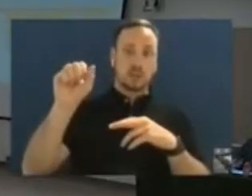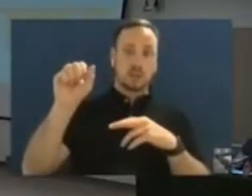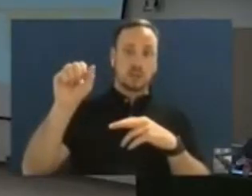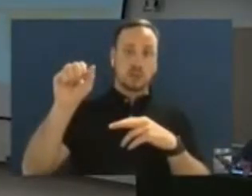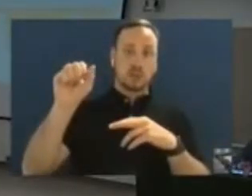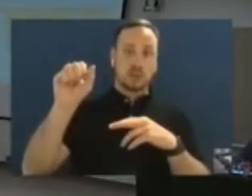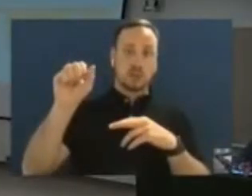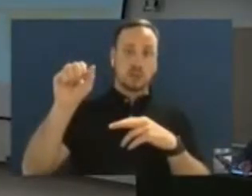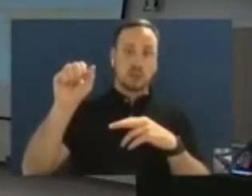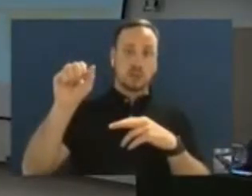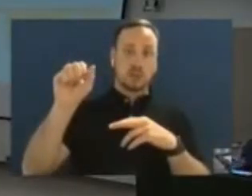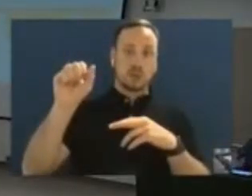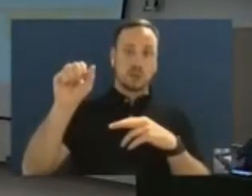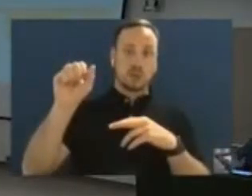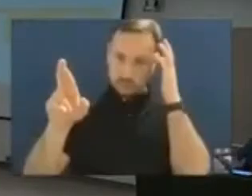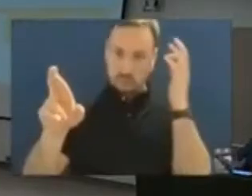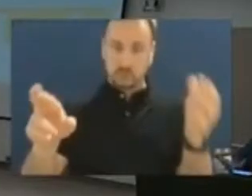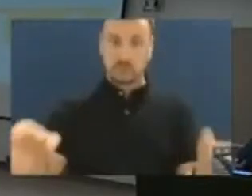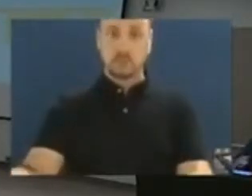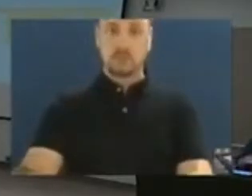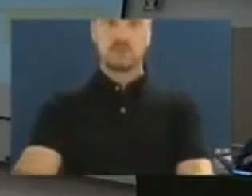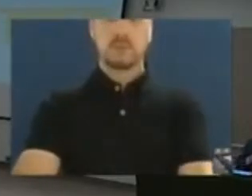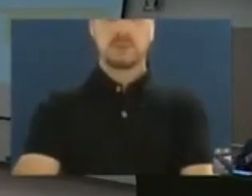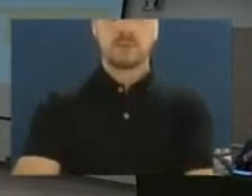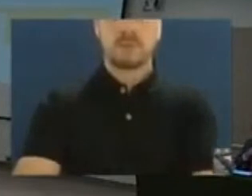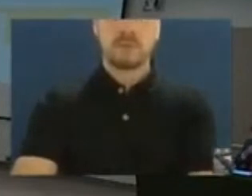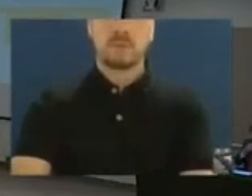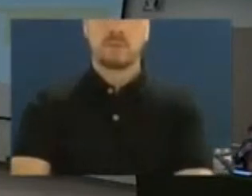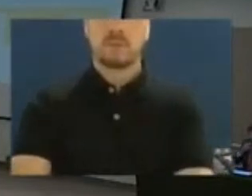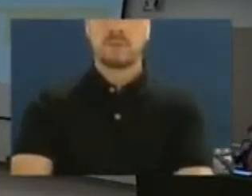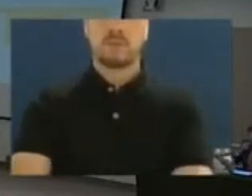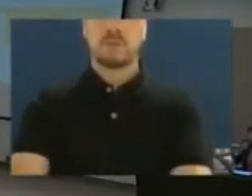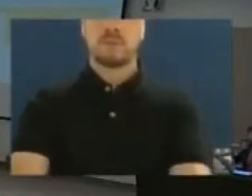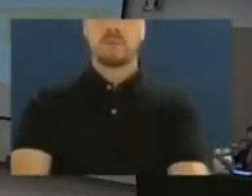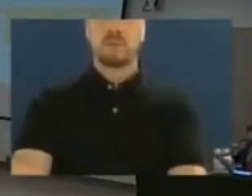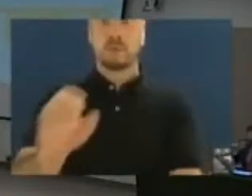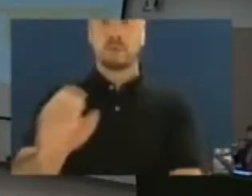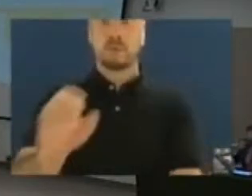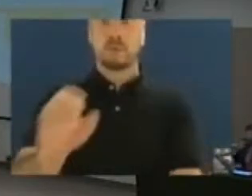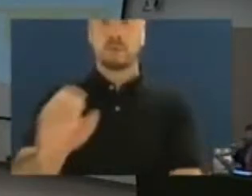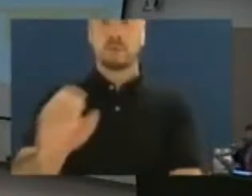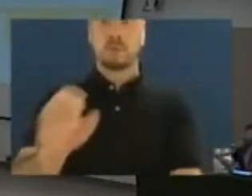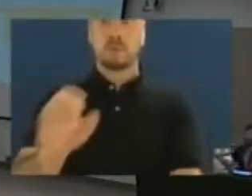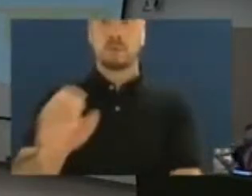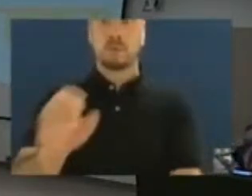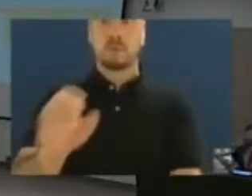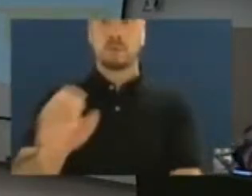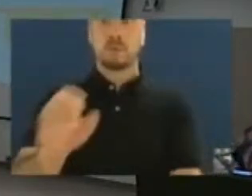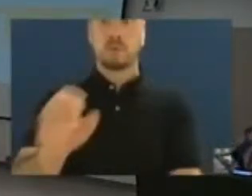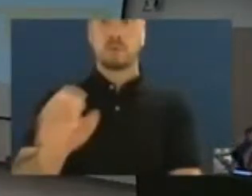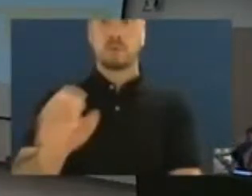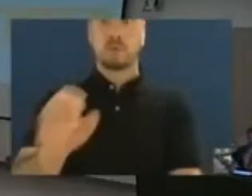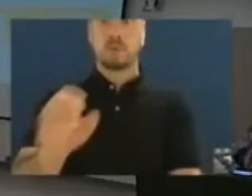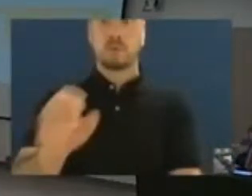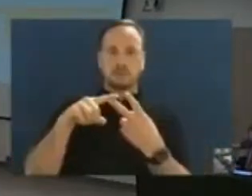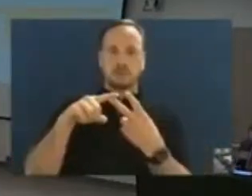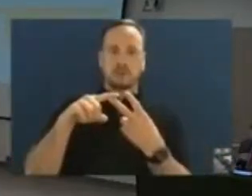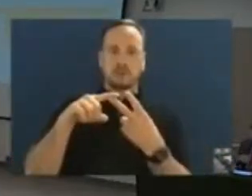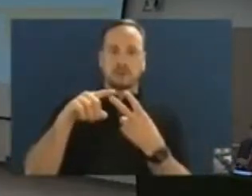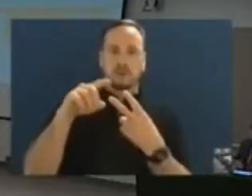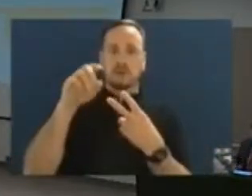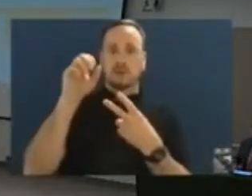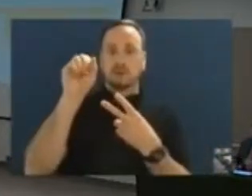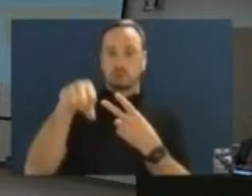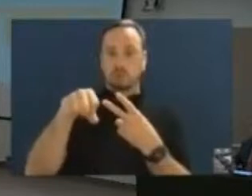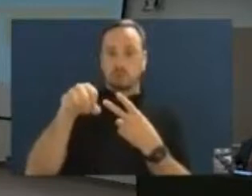just say, how say you? I vote yes. Okay. Dr. Jones, how say you? I vote yes.